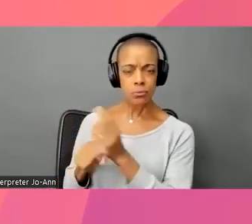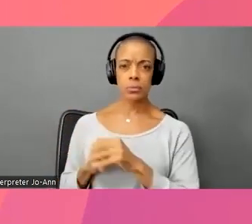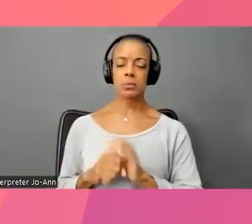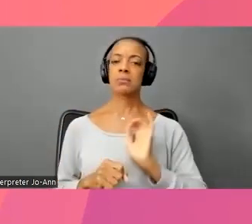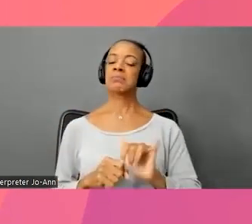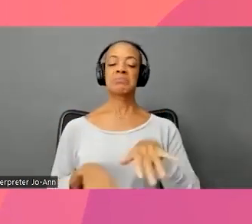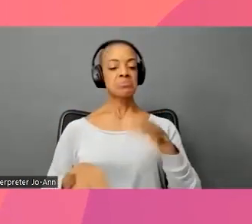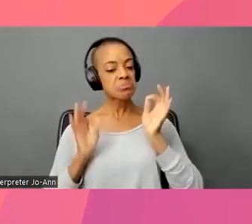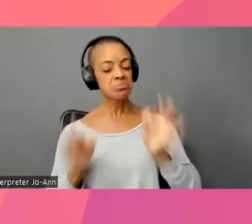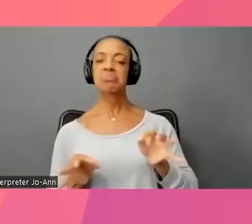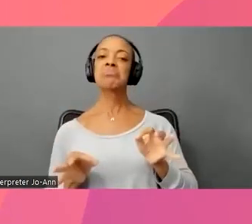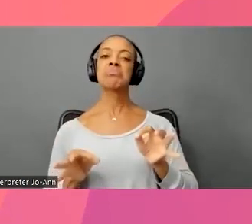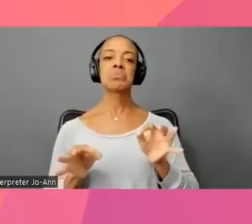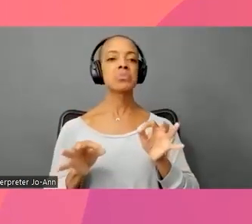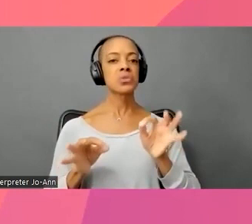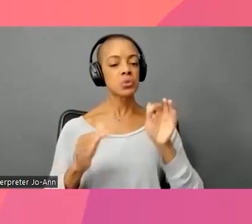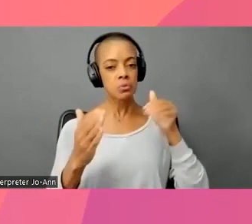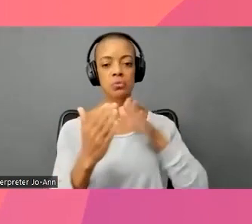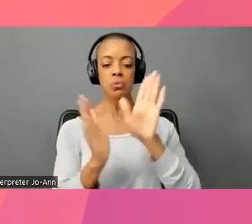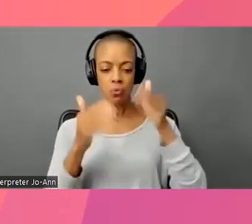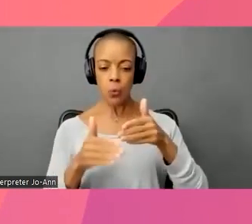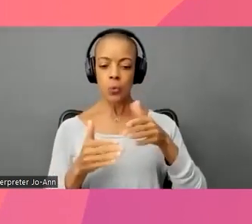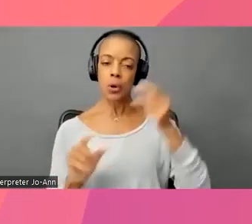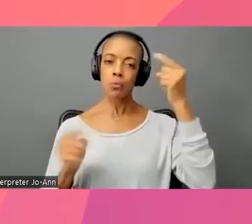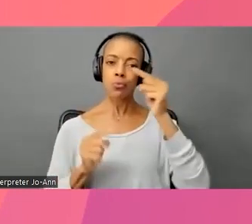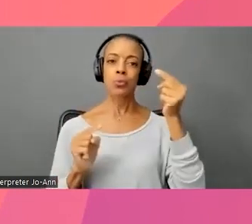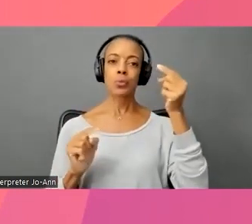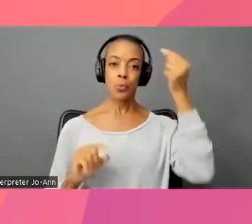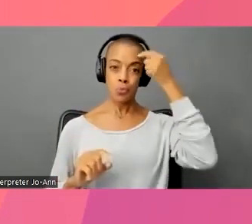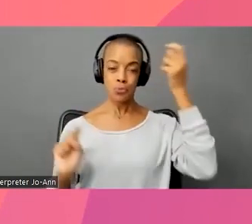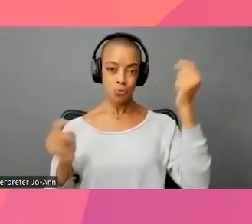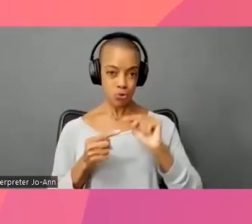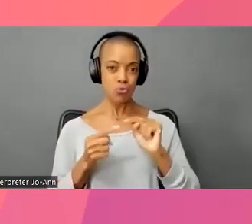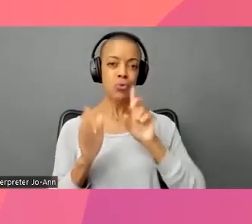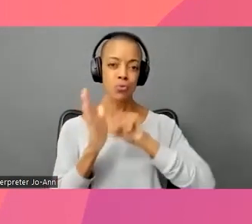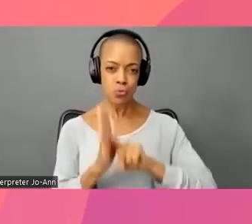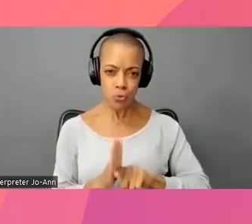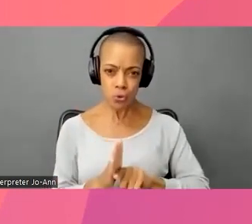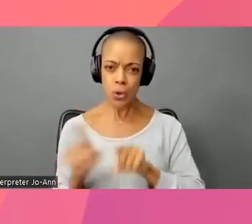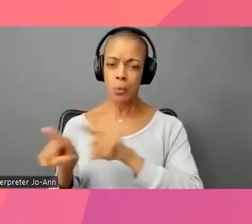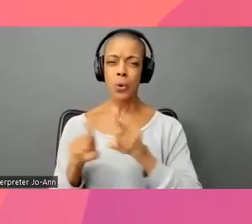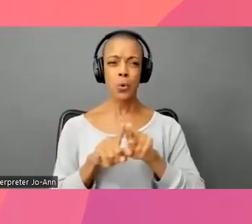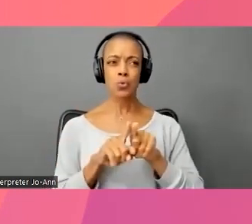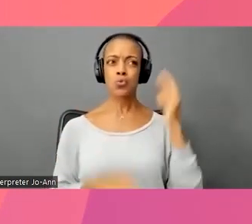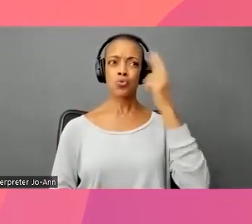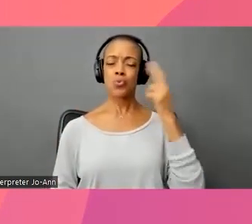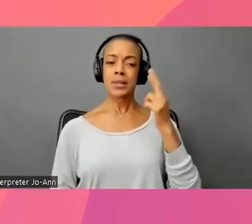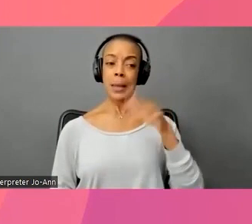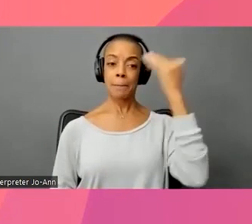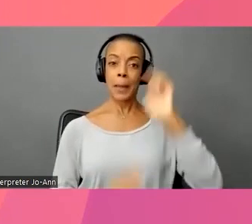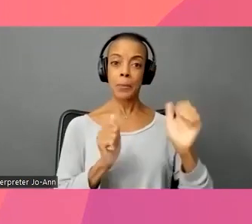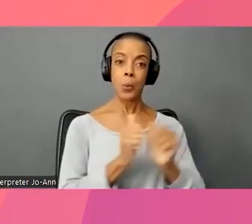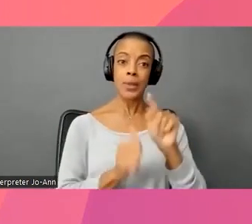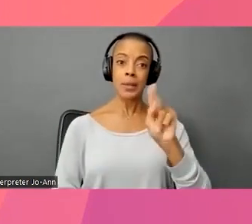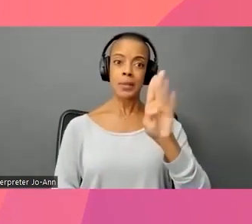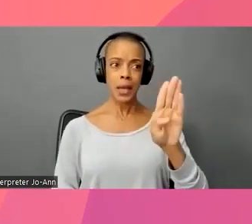commitment to brain injury research, but also in exploring the profound need to engage with what it takes for Black people with TBI to live